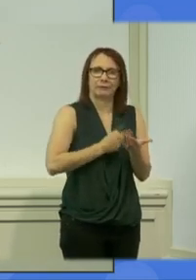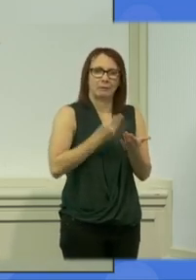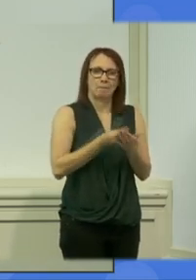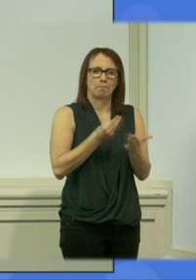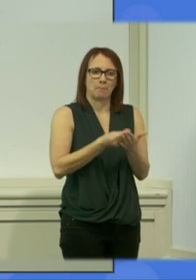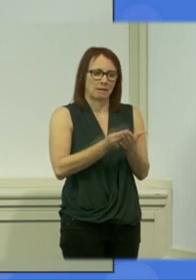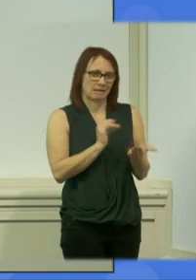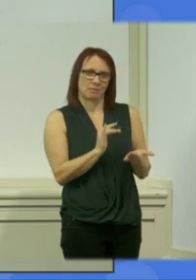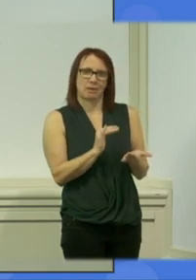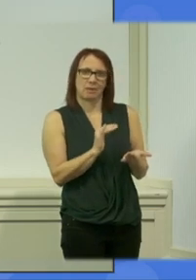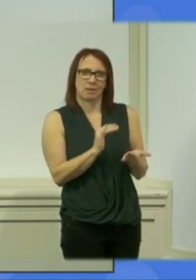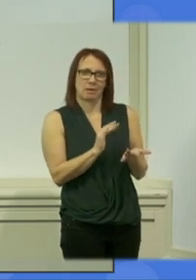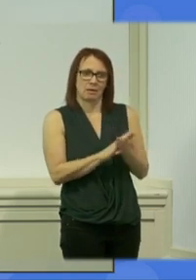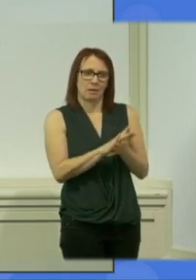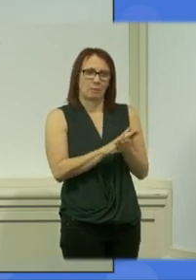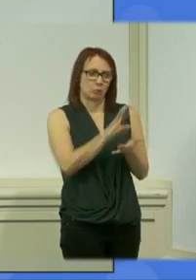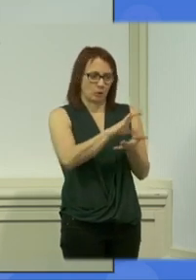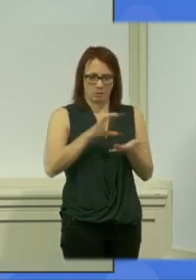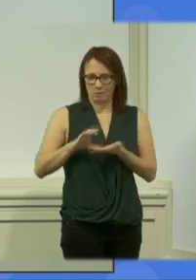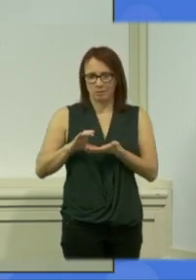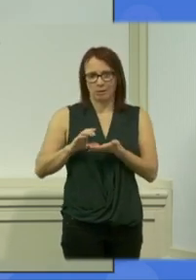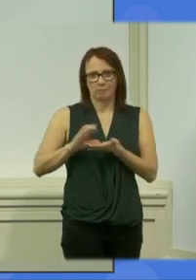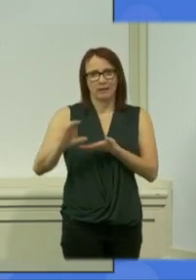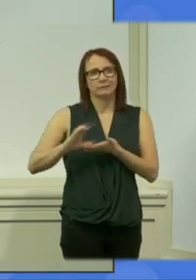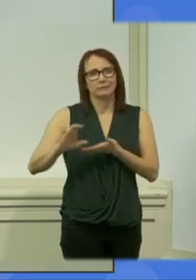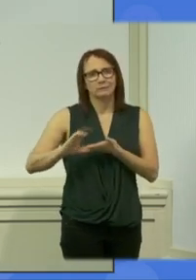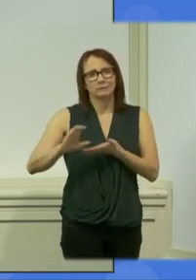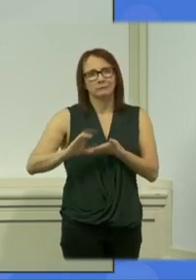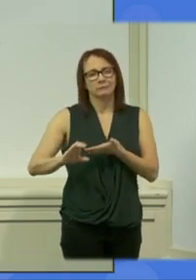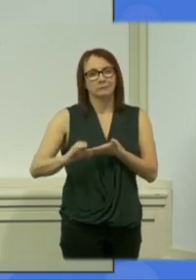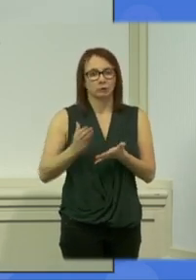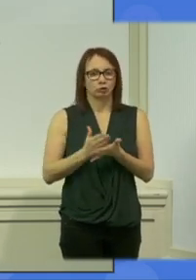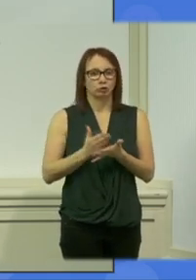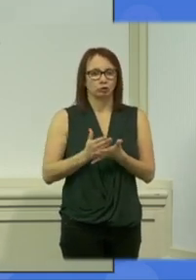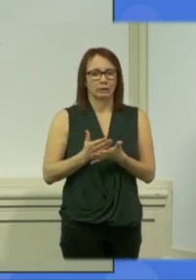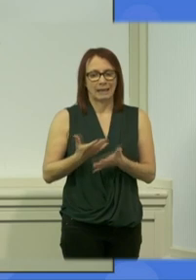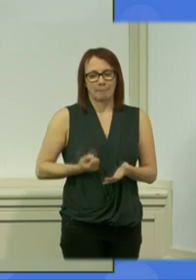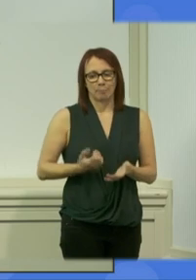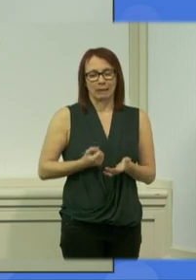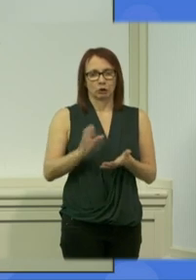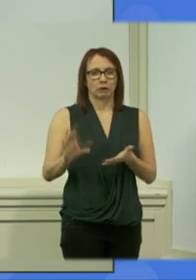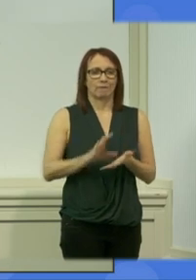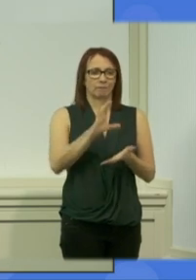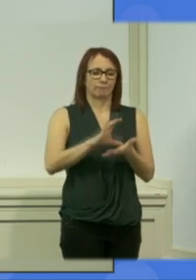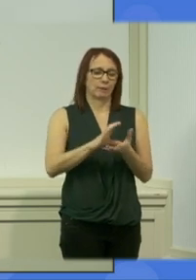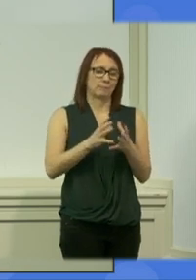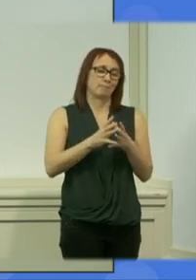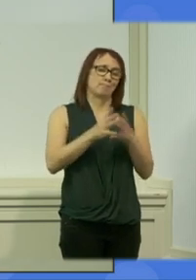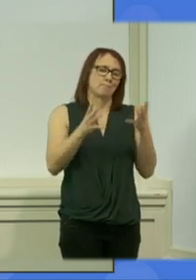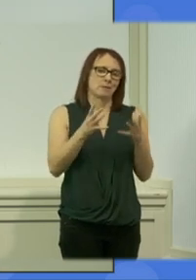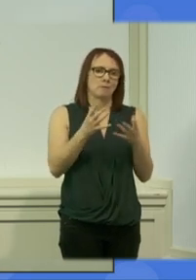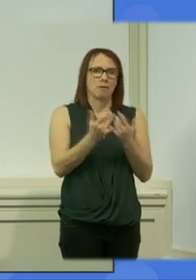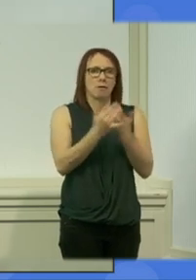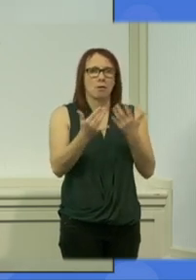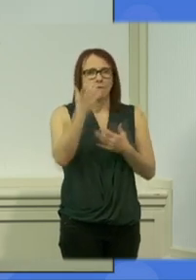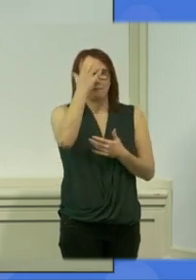make your pension payments. So pension funds are huge holders of government debt.